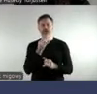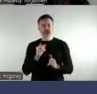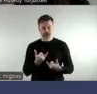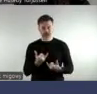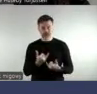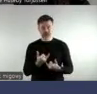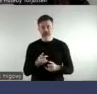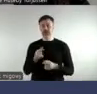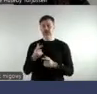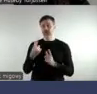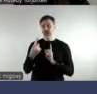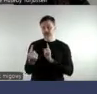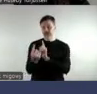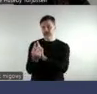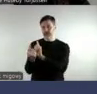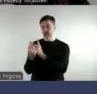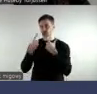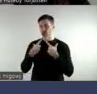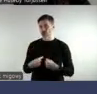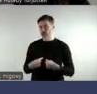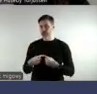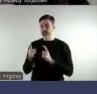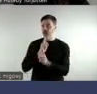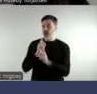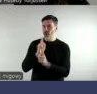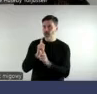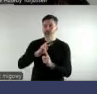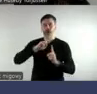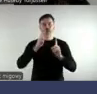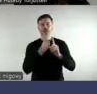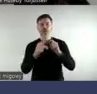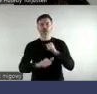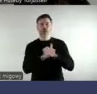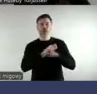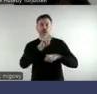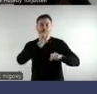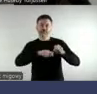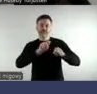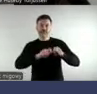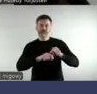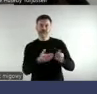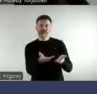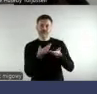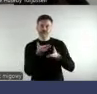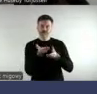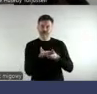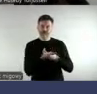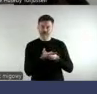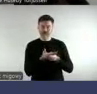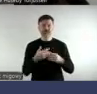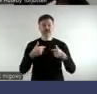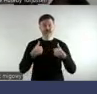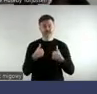is how we are trying to combine the role of being supportive and